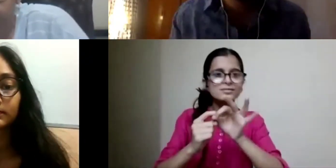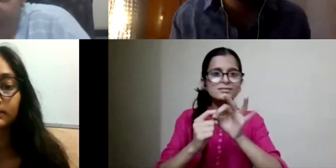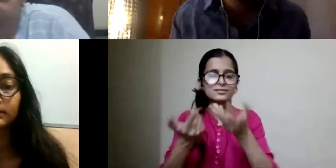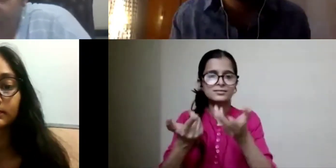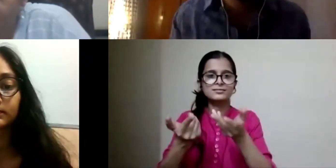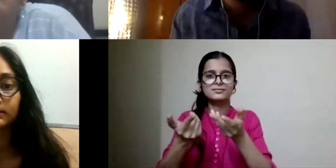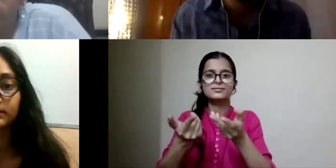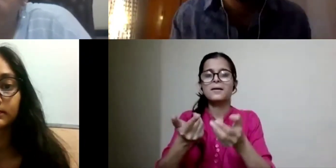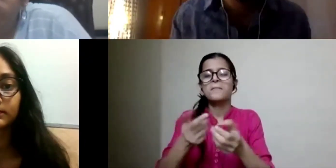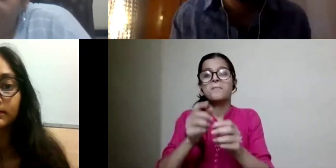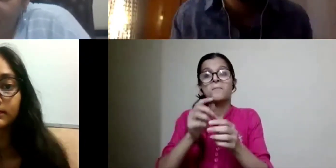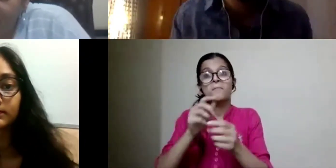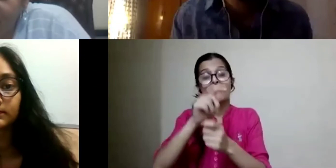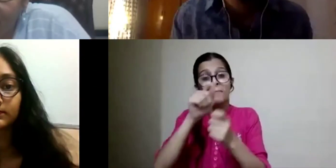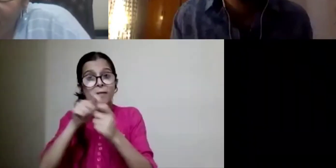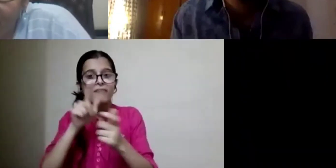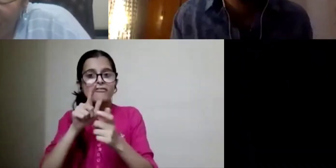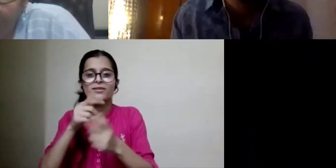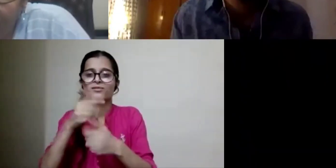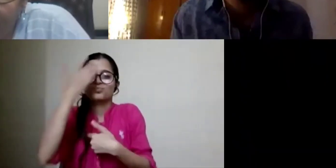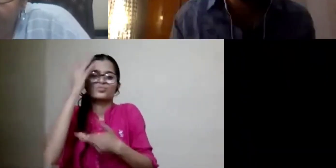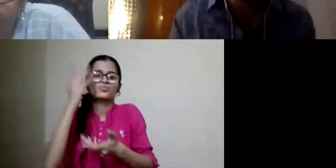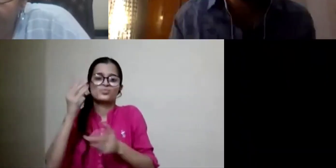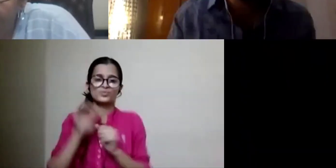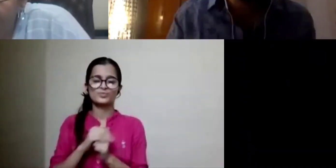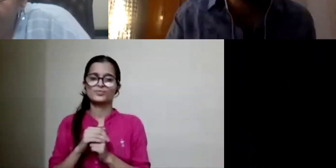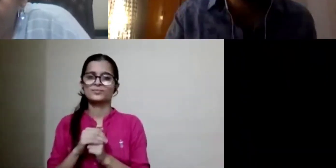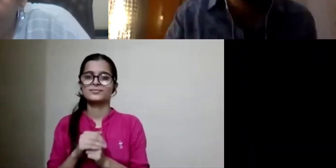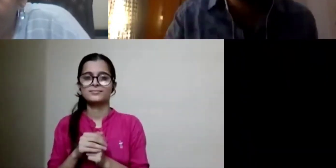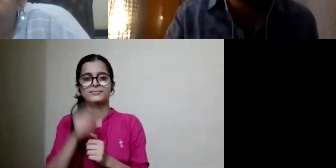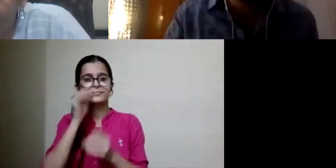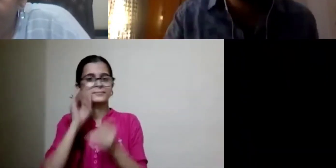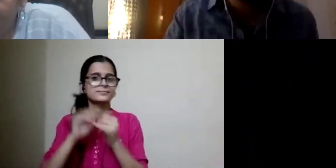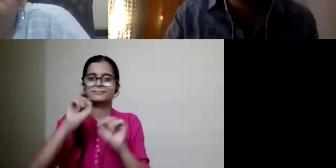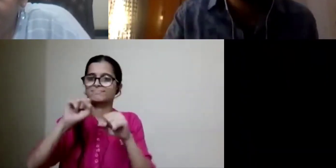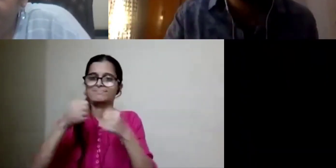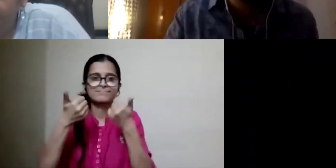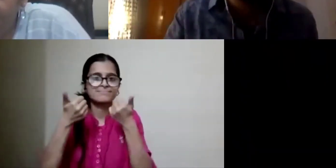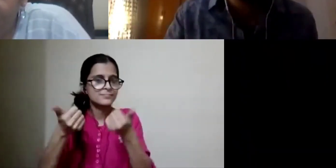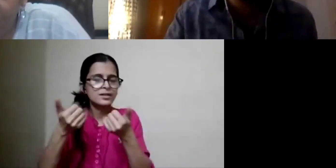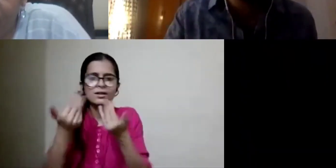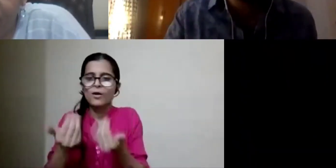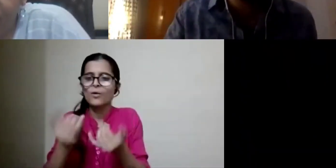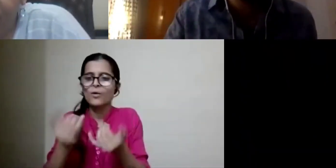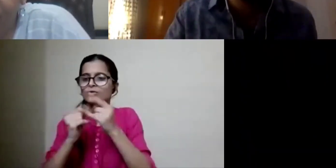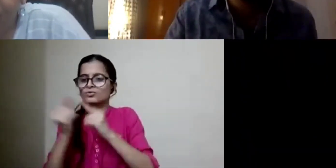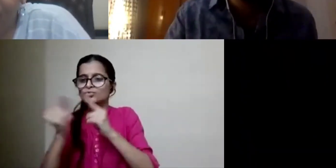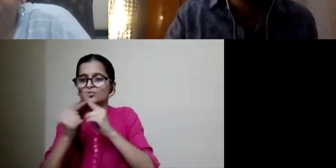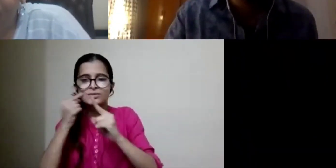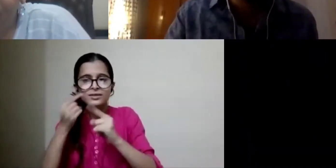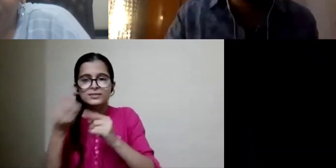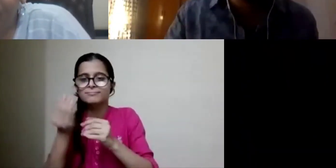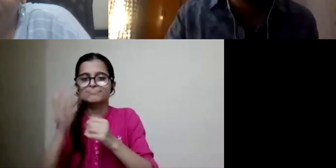properly. Yeah. All right. So unless Tuti has some concluding comments, I'll